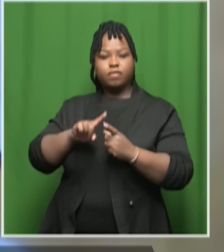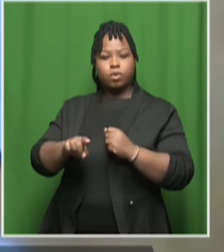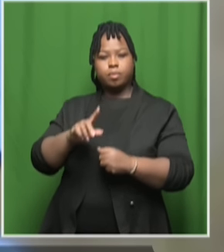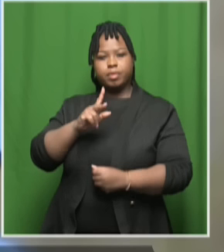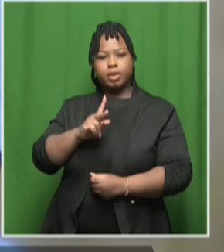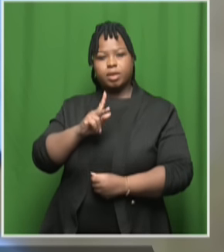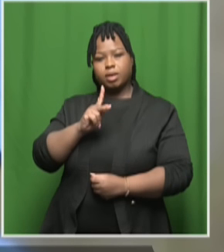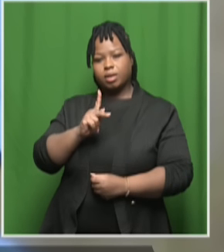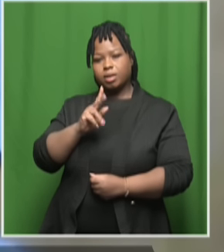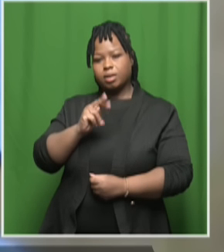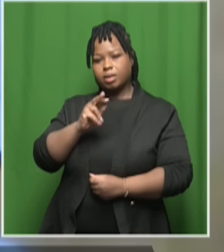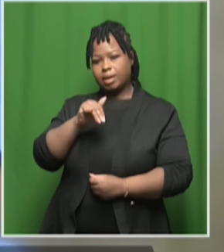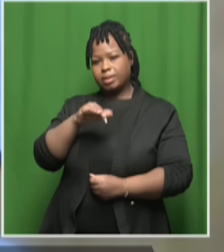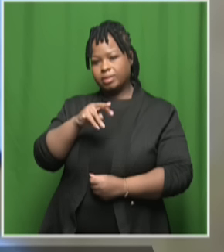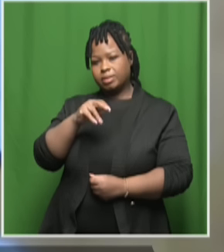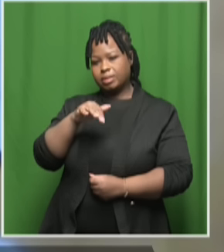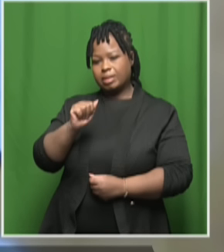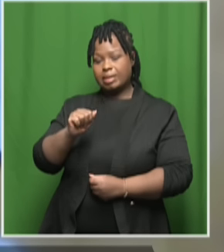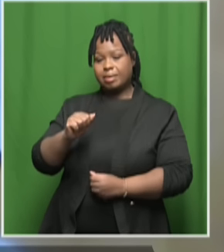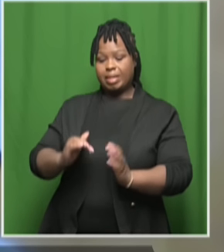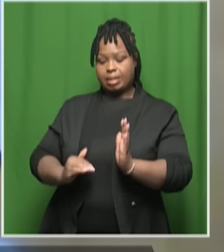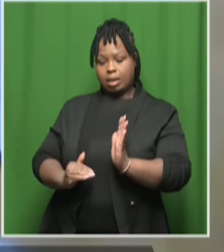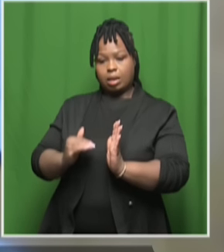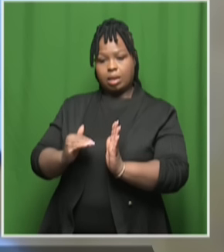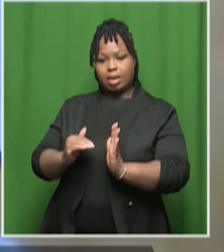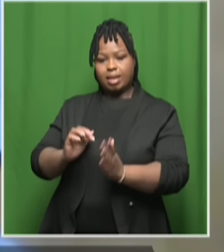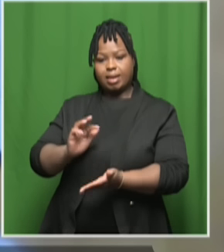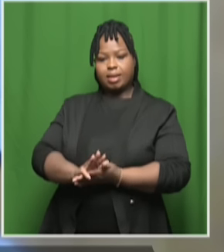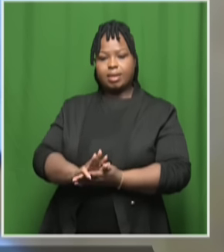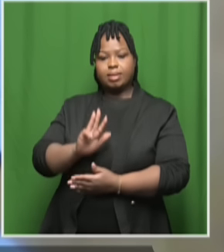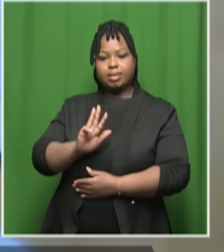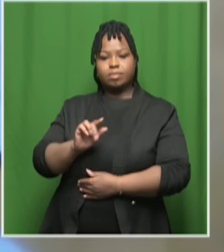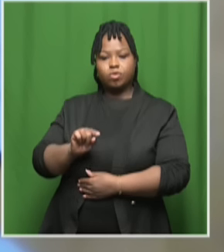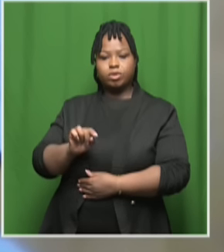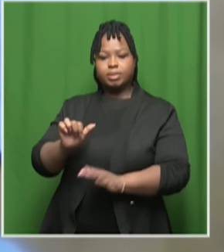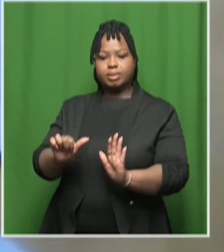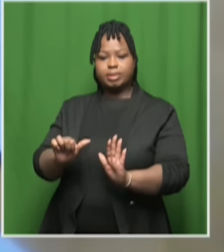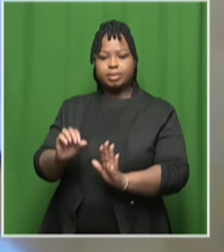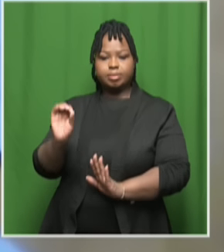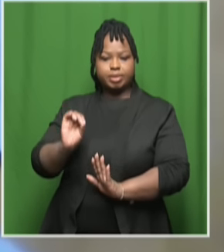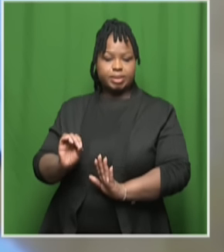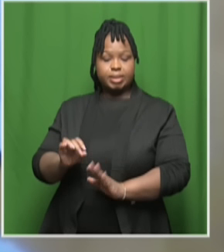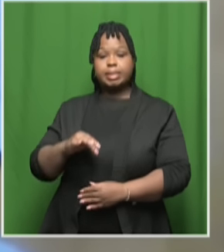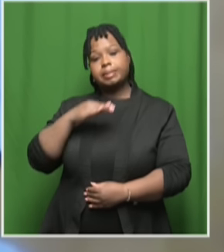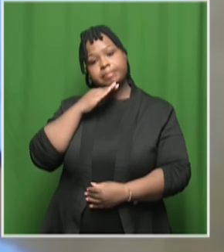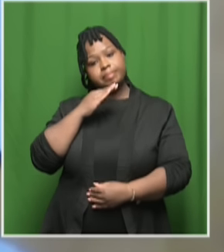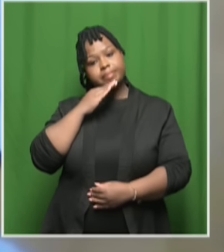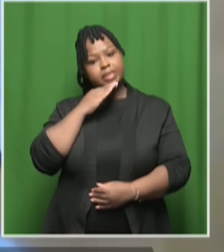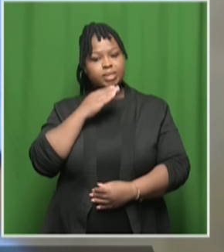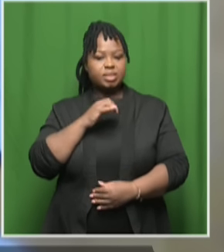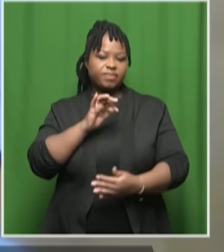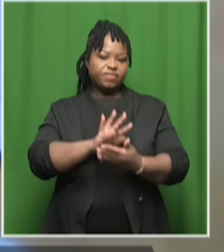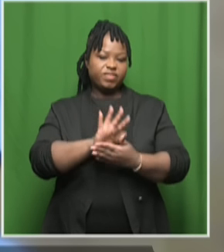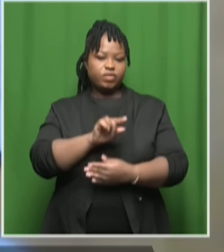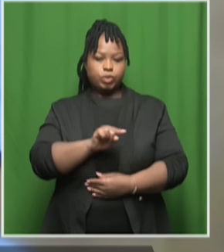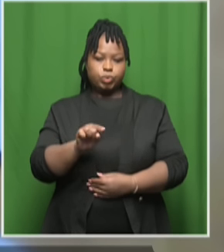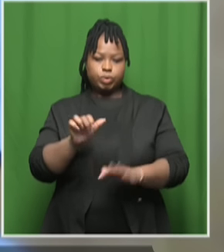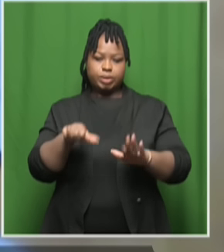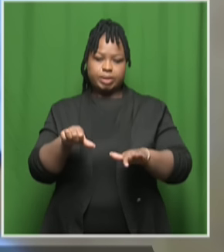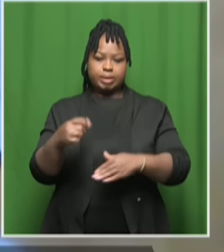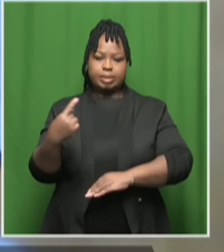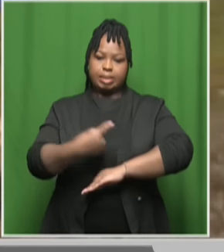morning, the Akkerkloof Dam was at 19.6%, meaning 15 to 16 days